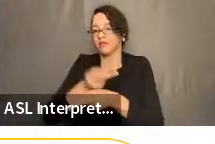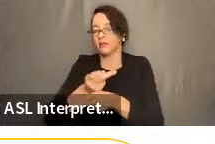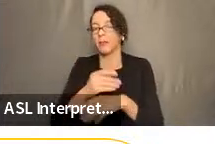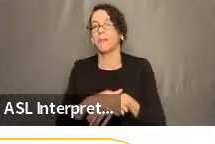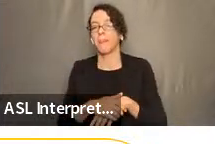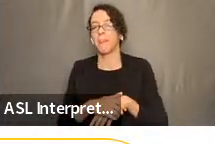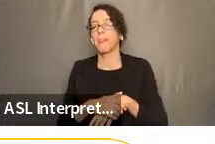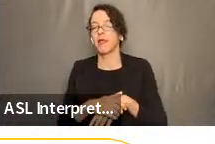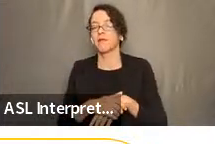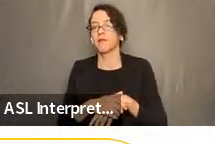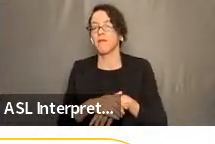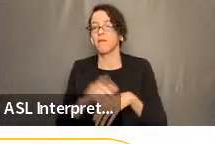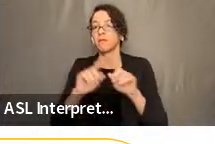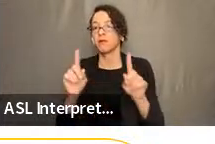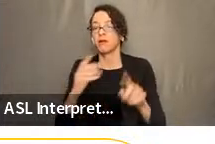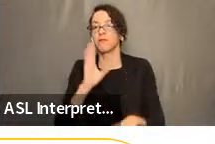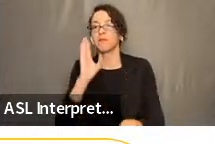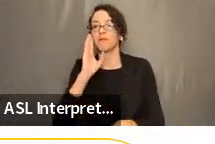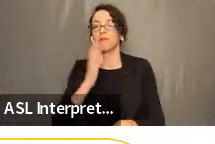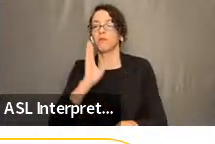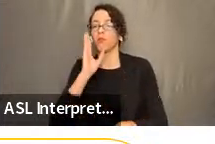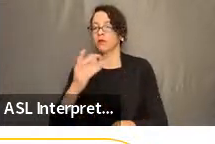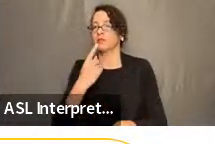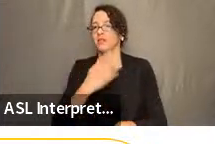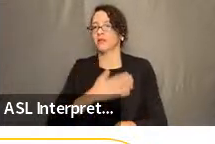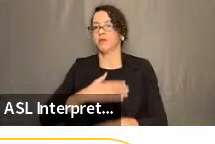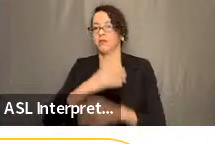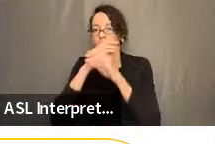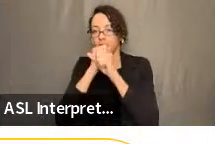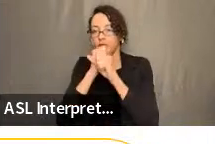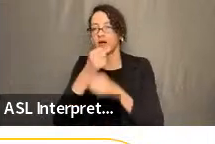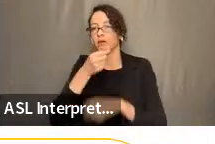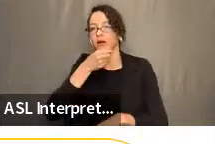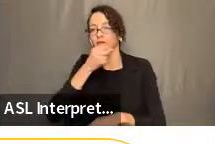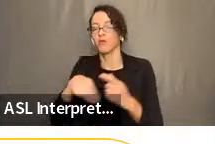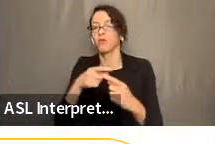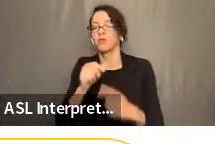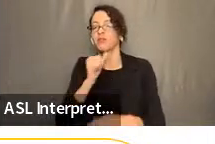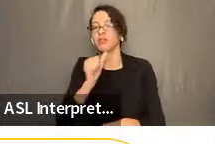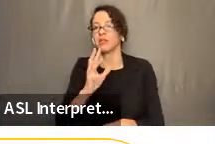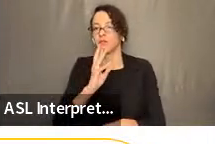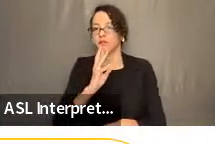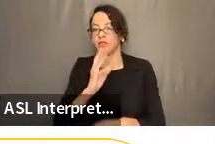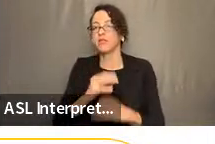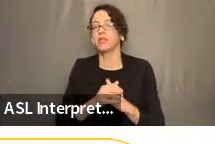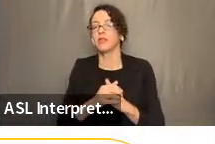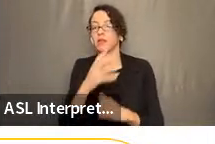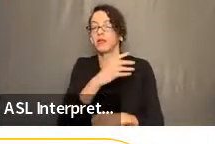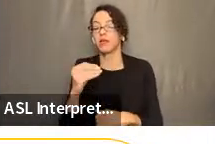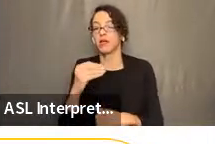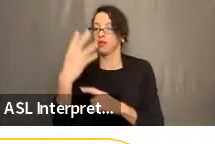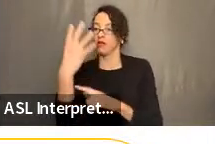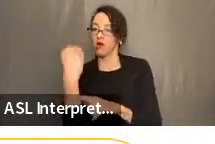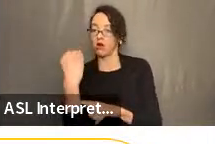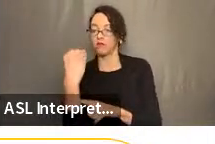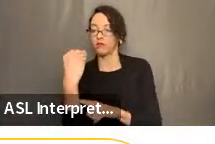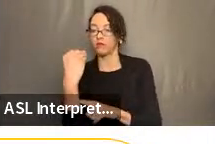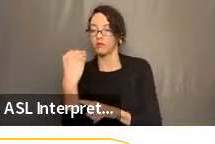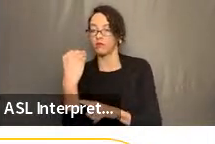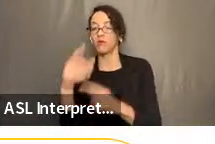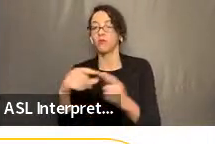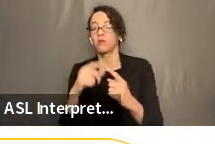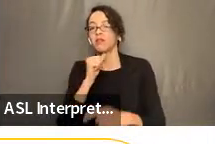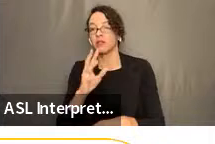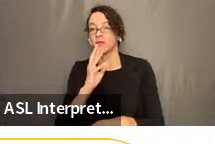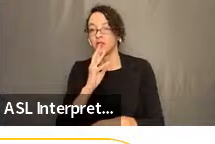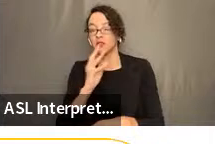you're not speaking, and panelists, please stay off camera until you are speaking. And then for all of our